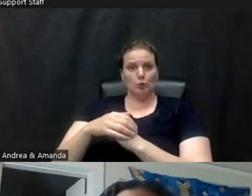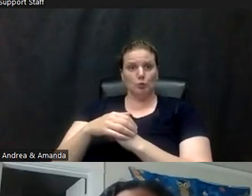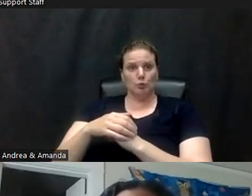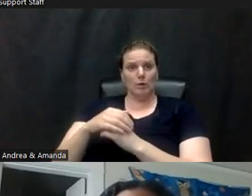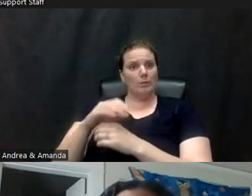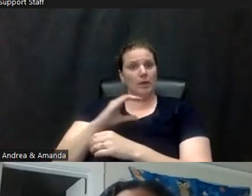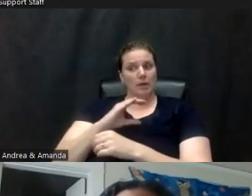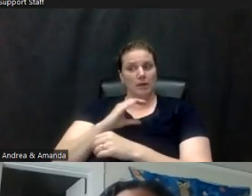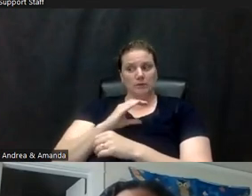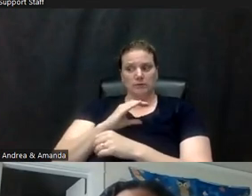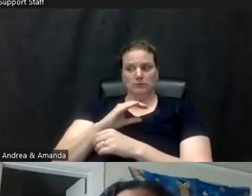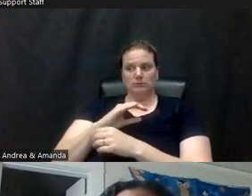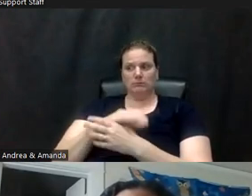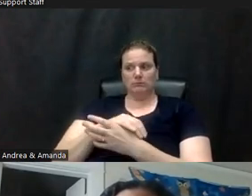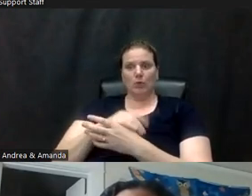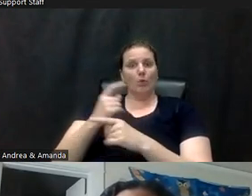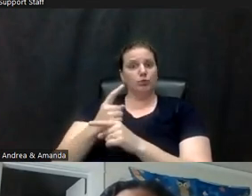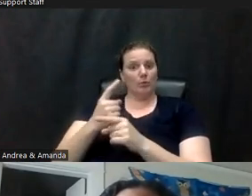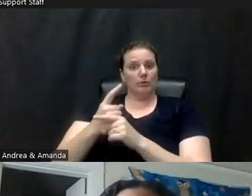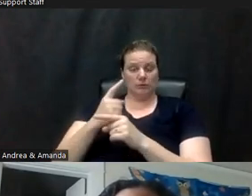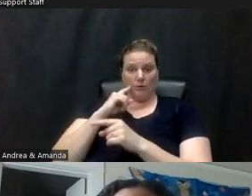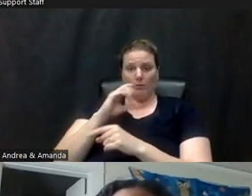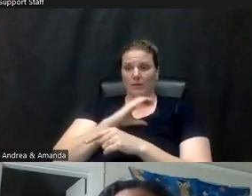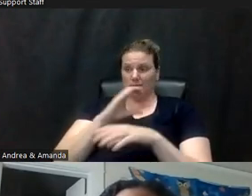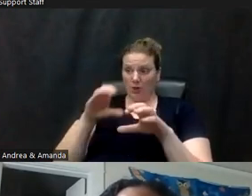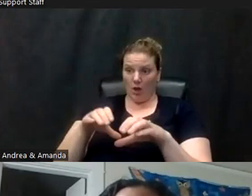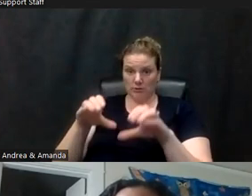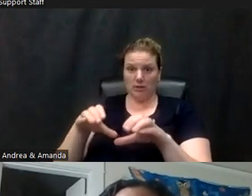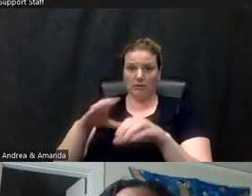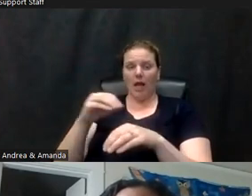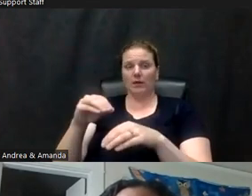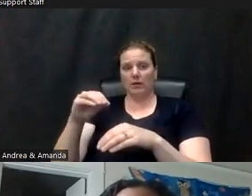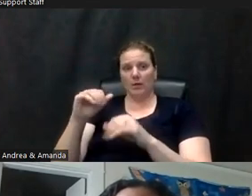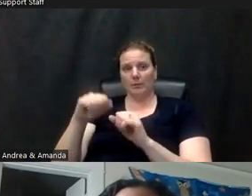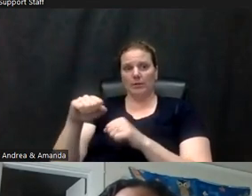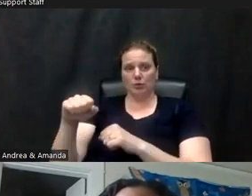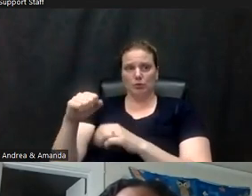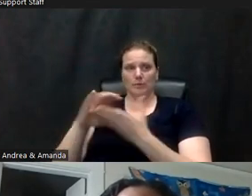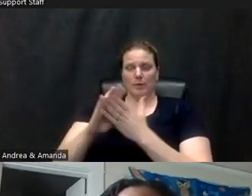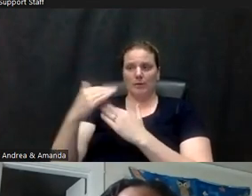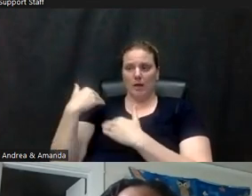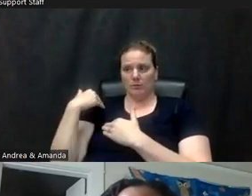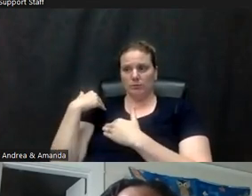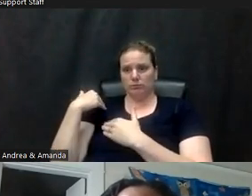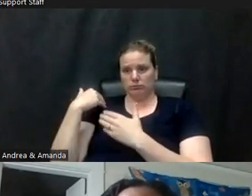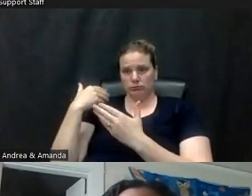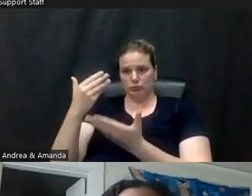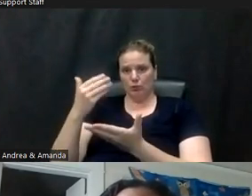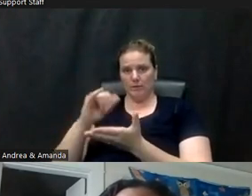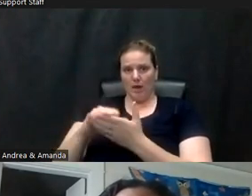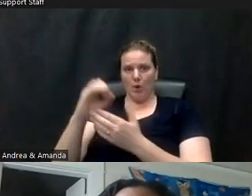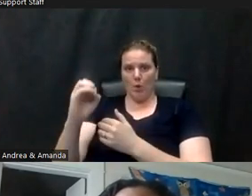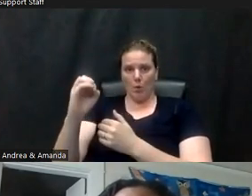police, the appropriateness of police conduct and the ability to hold them accountable. So I thought the Oakland